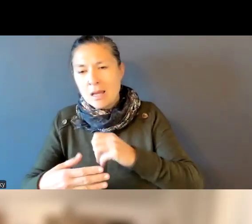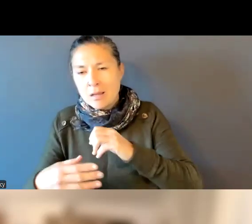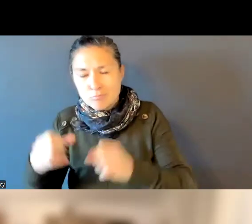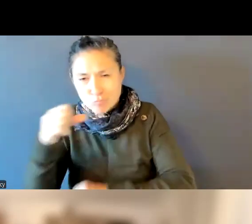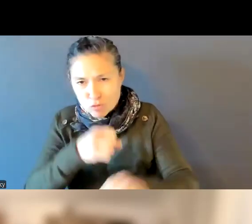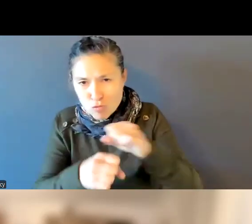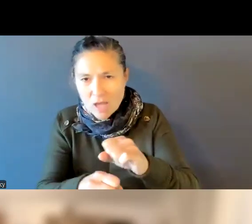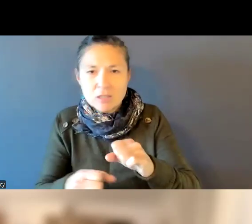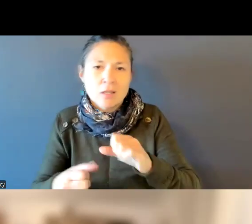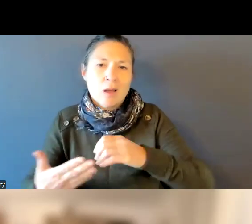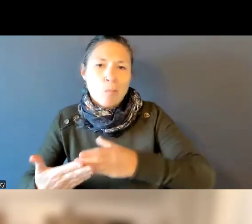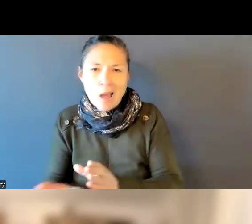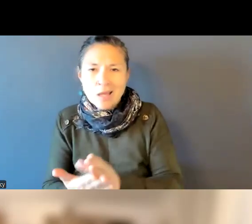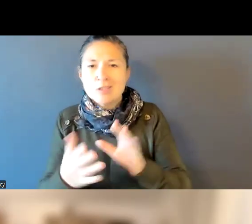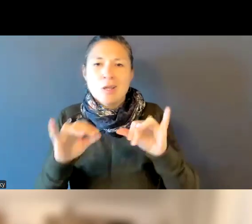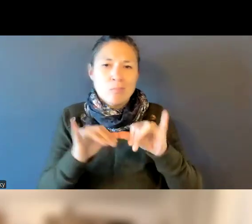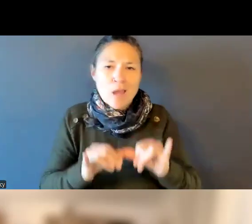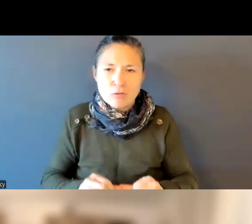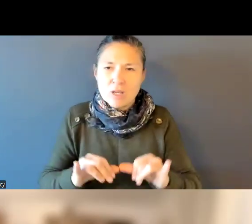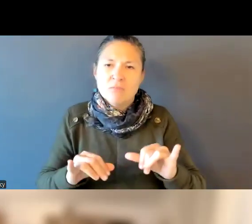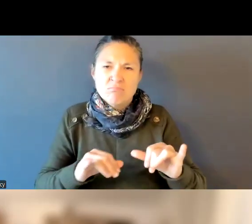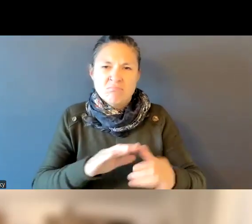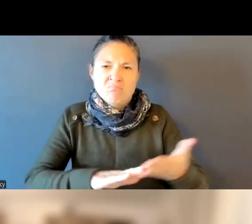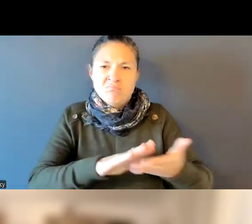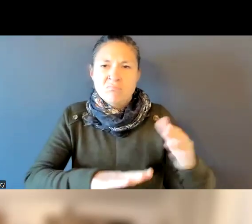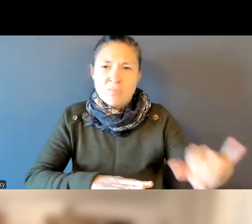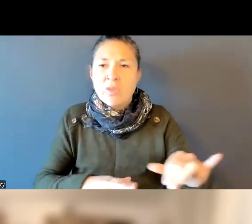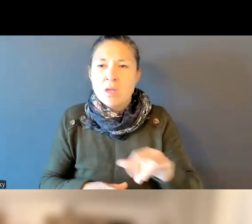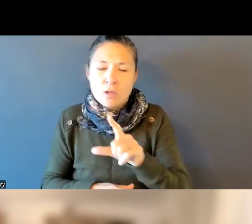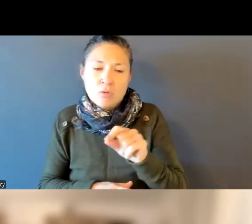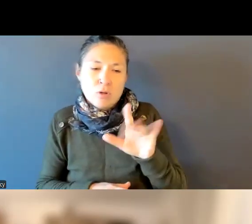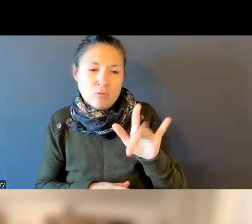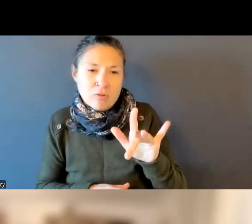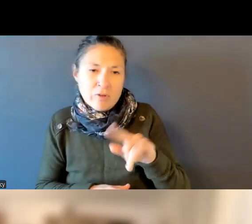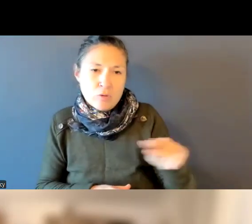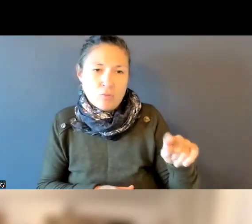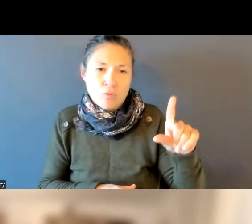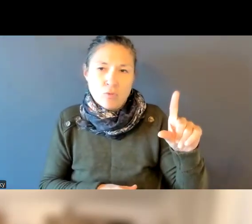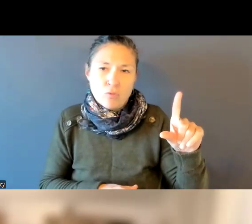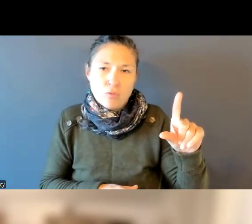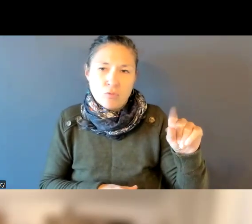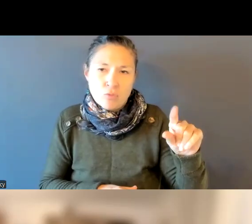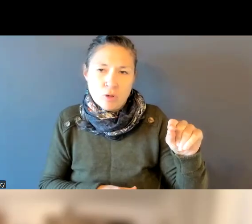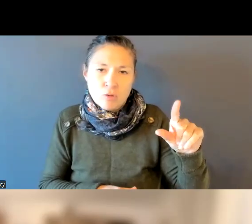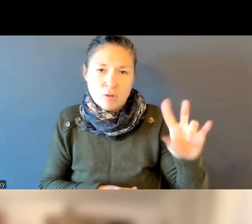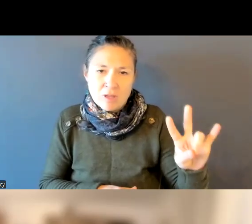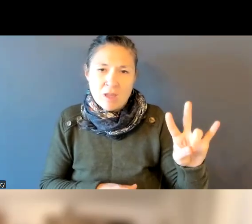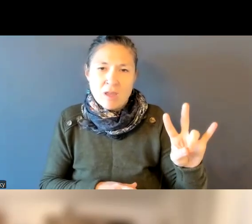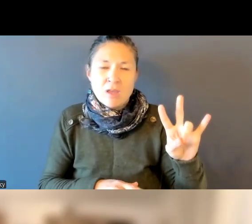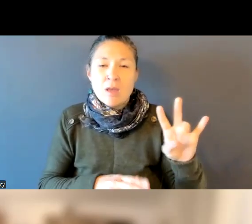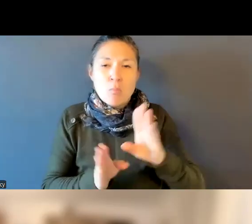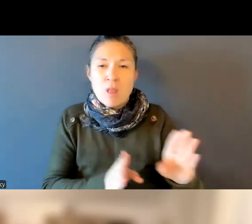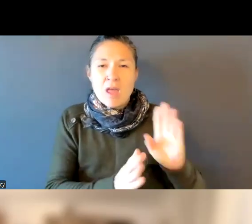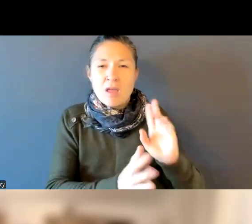govern Mass Save. The 2025 to 2027 plan was recently filed for review at the Department of